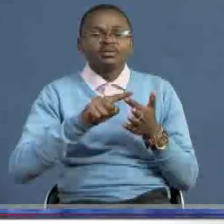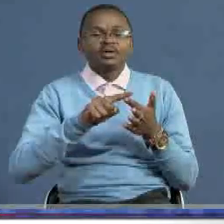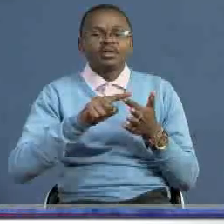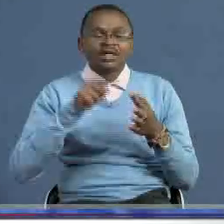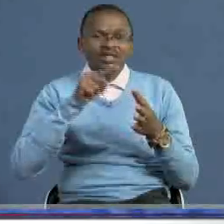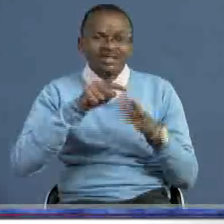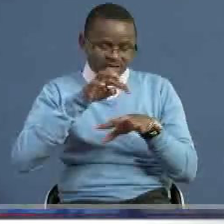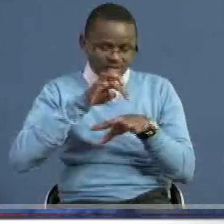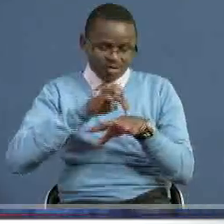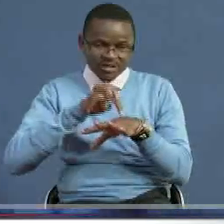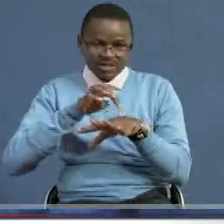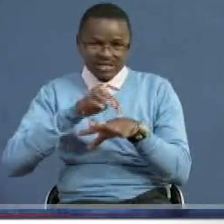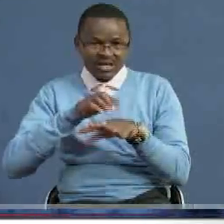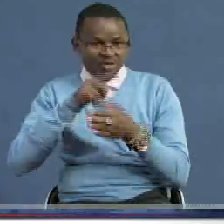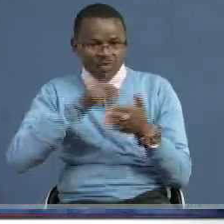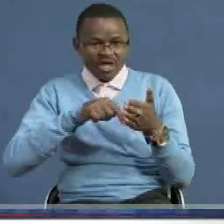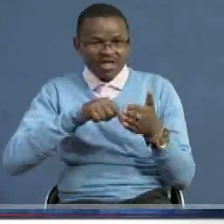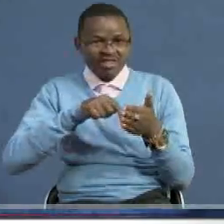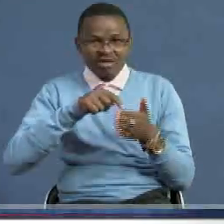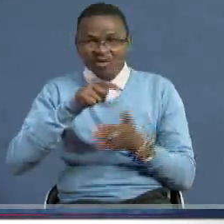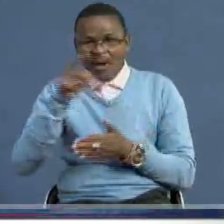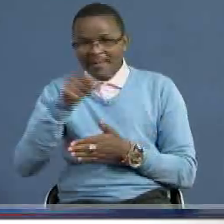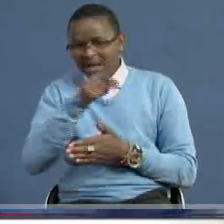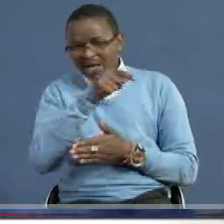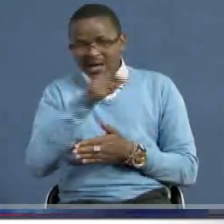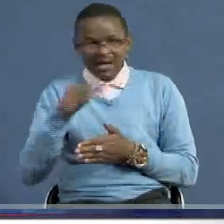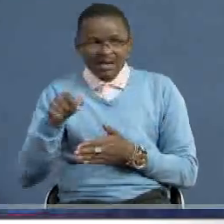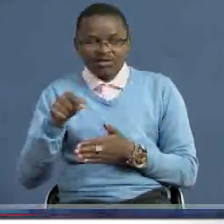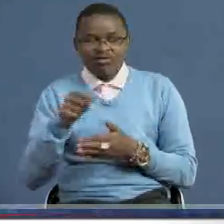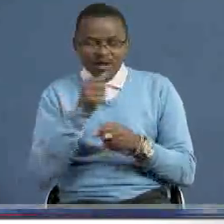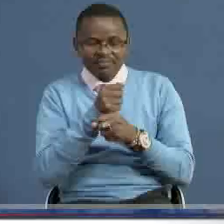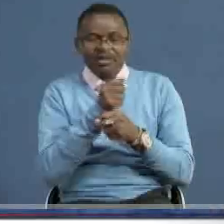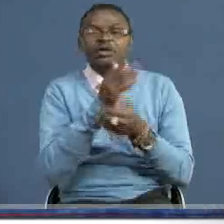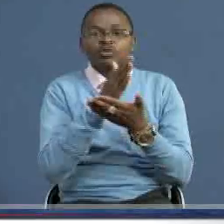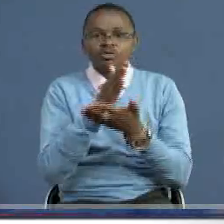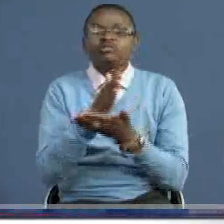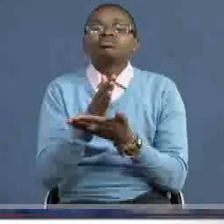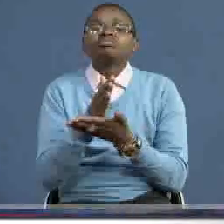mpaka kwa ngozi huku na mahali wamekata hapo, na hakikisha kwamba